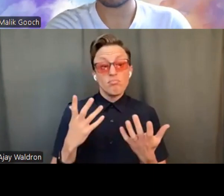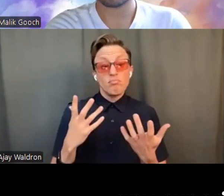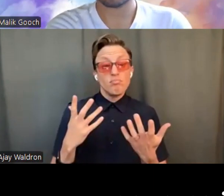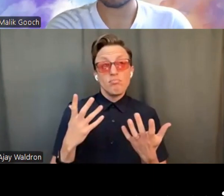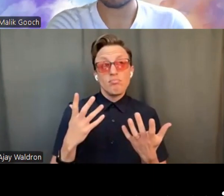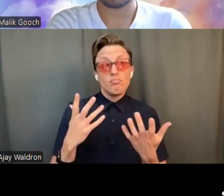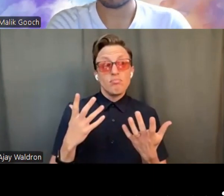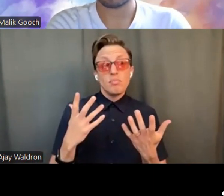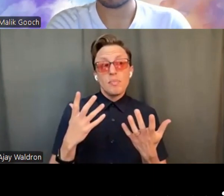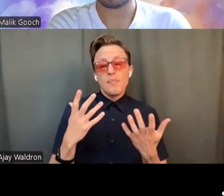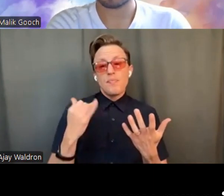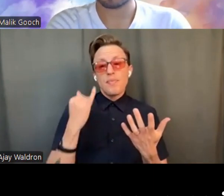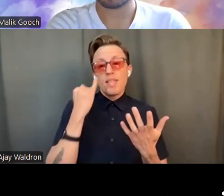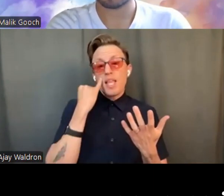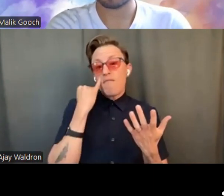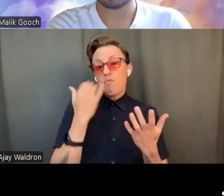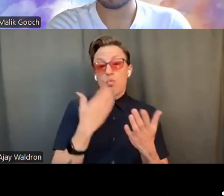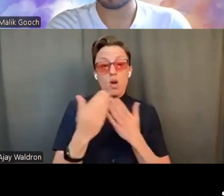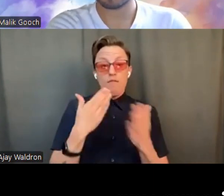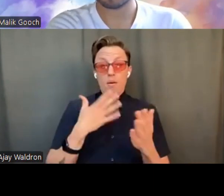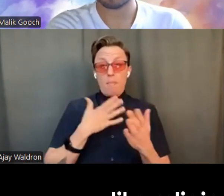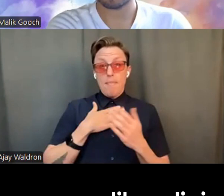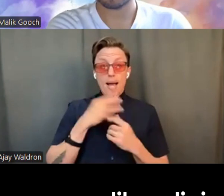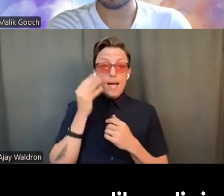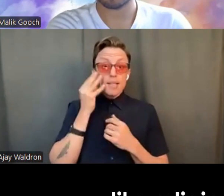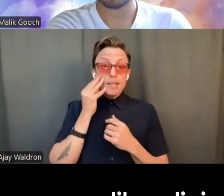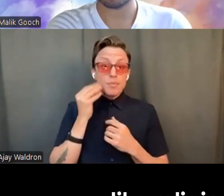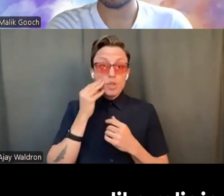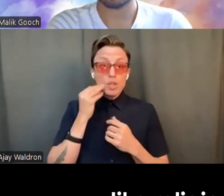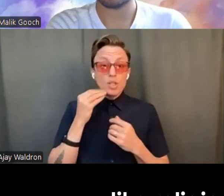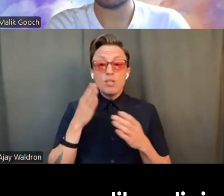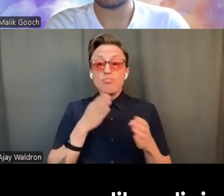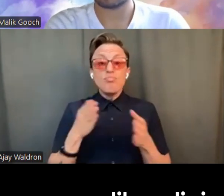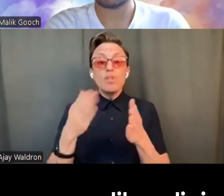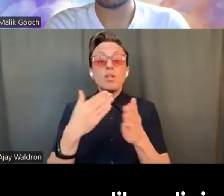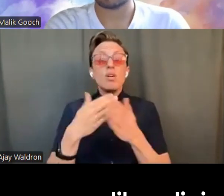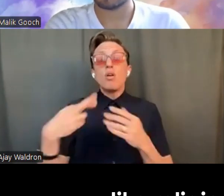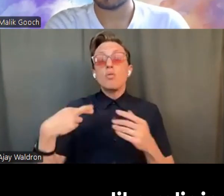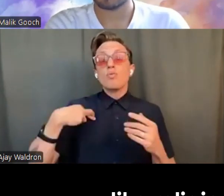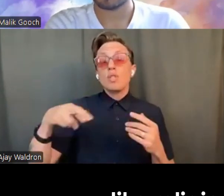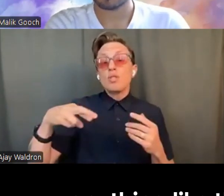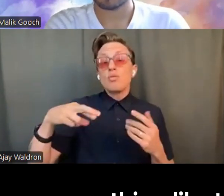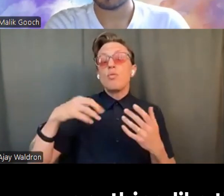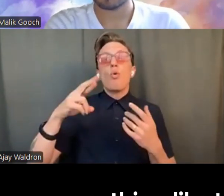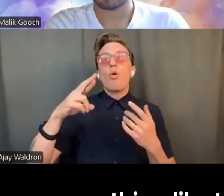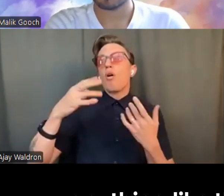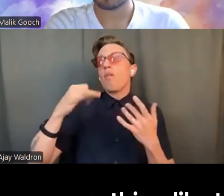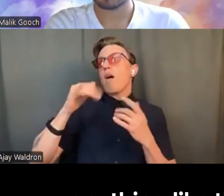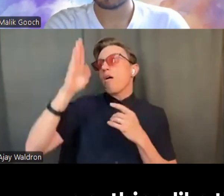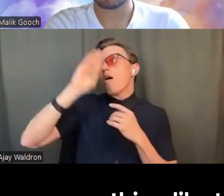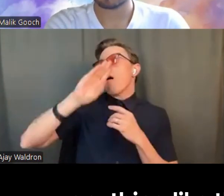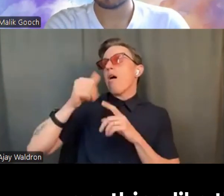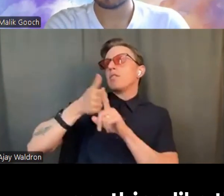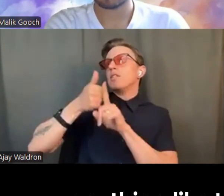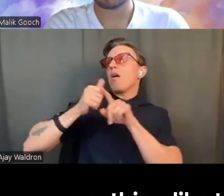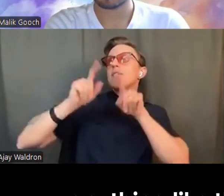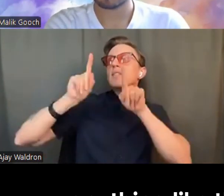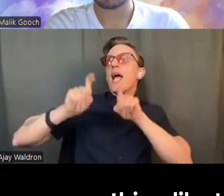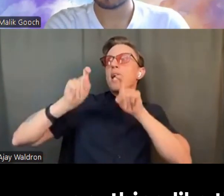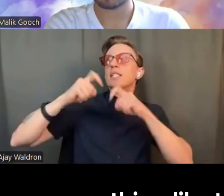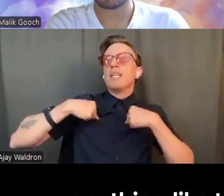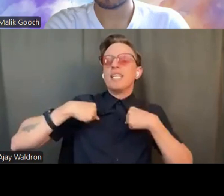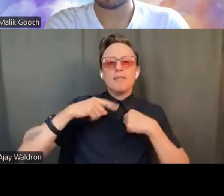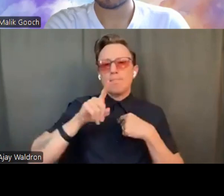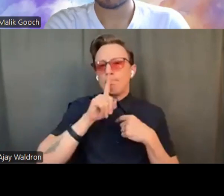interpret any experiences through the lens of like religion or like God testing me or anything like that. So it's all